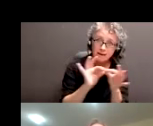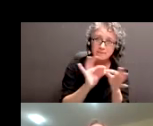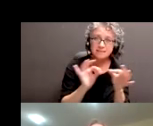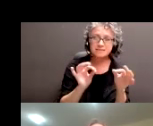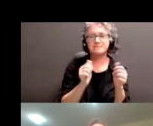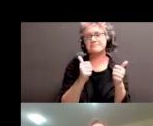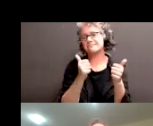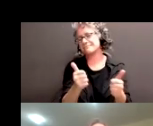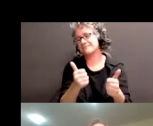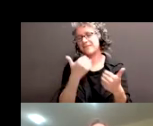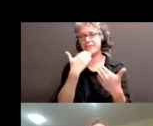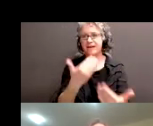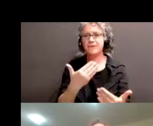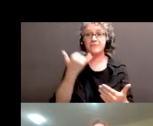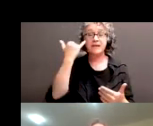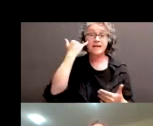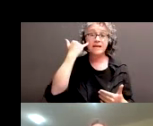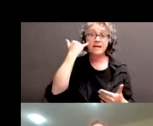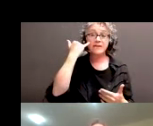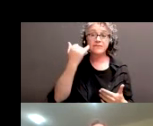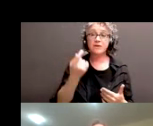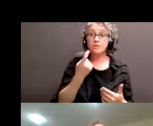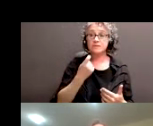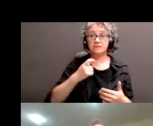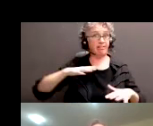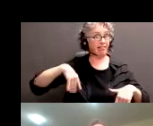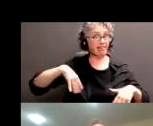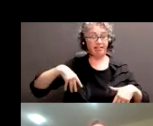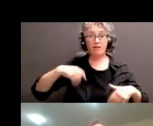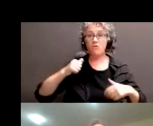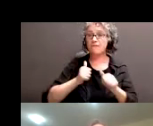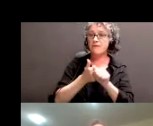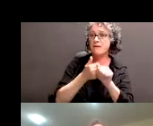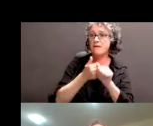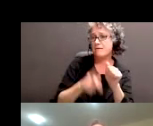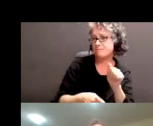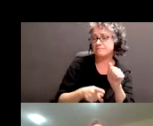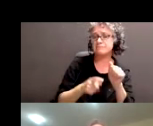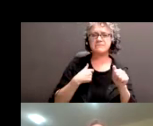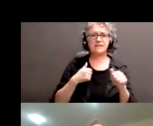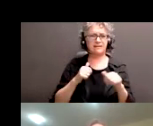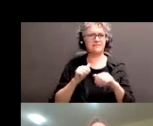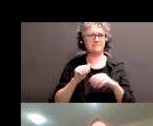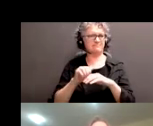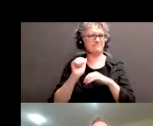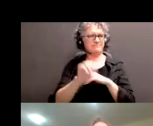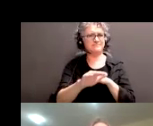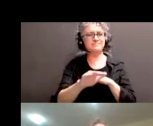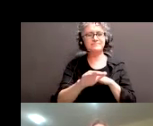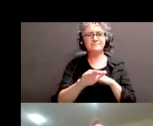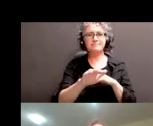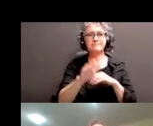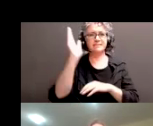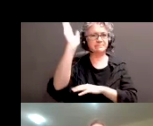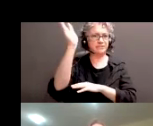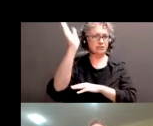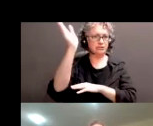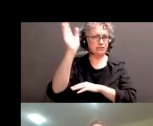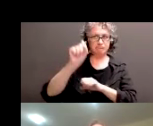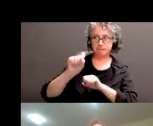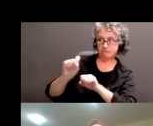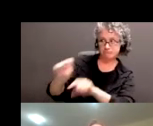questions. If there are questions that we hadn't got to or to follow up on, we can send those to our speakers and ask them for more